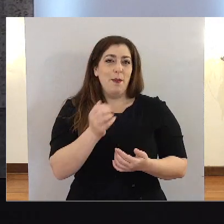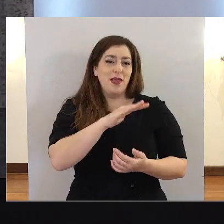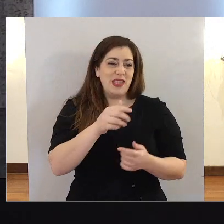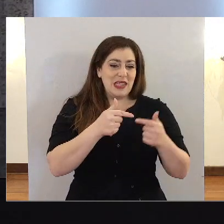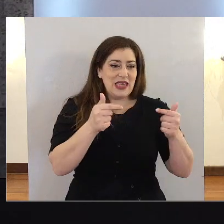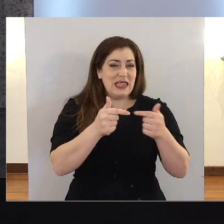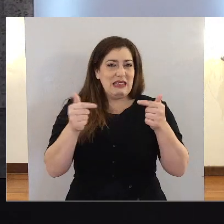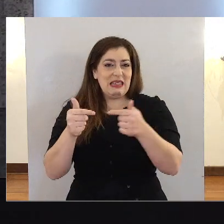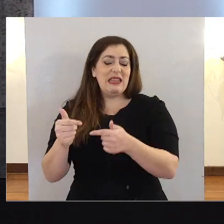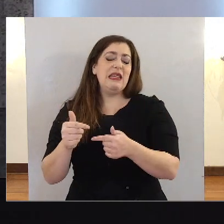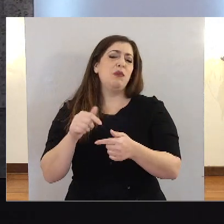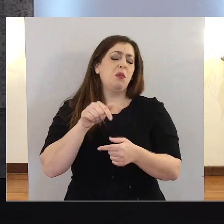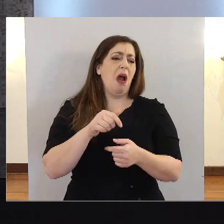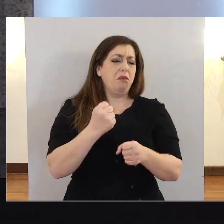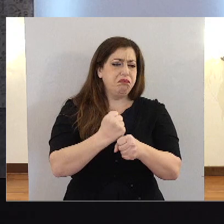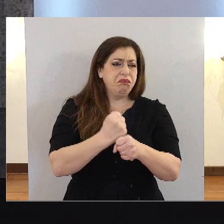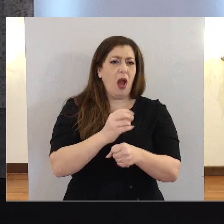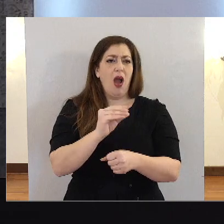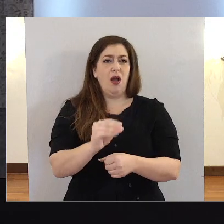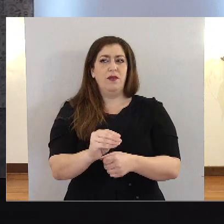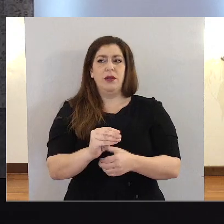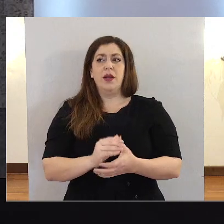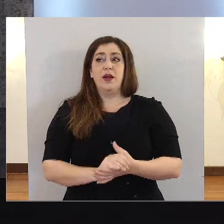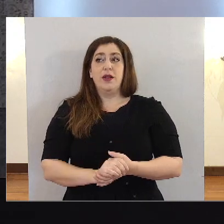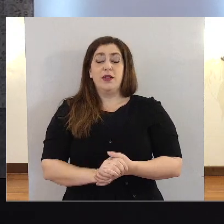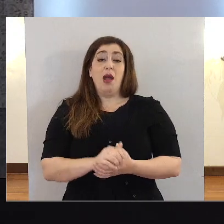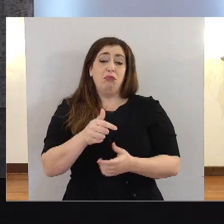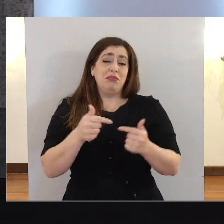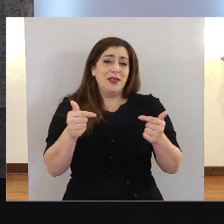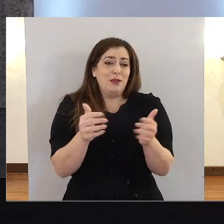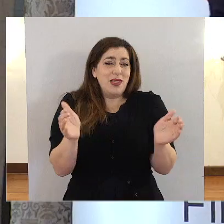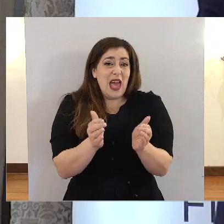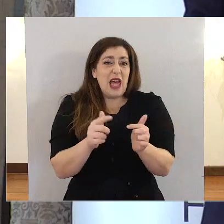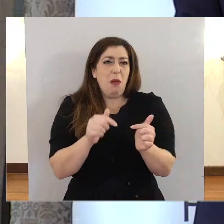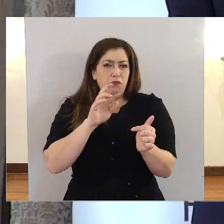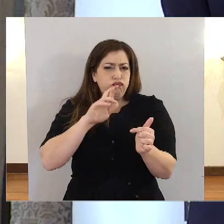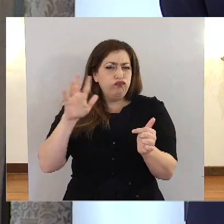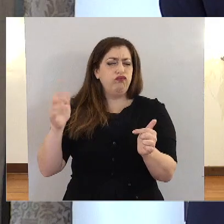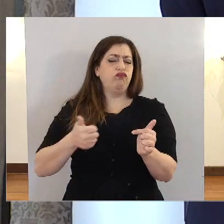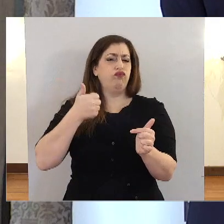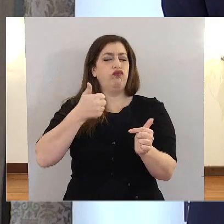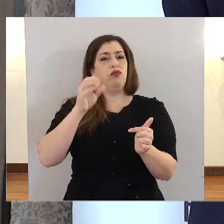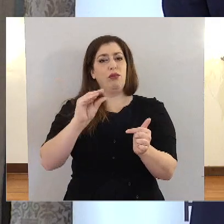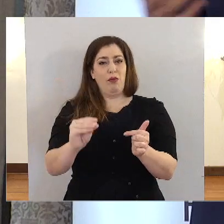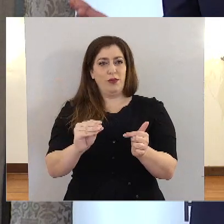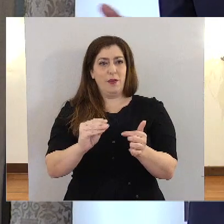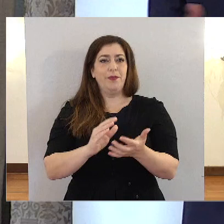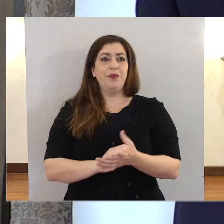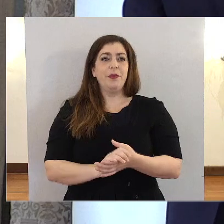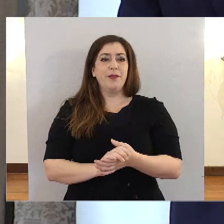but they managed to deliver such great results, and today we're going to witness these results together and